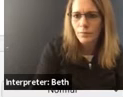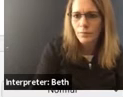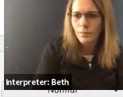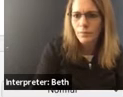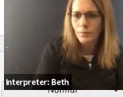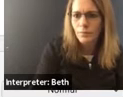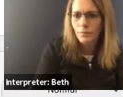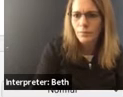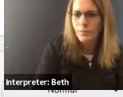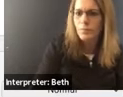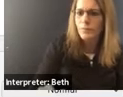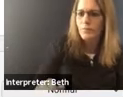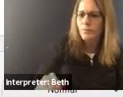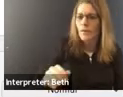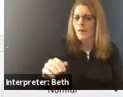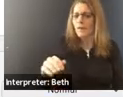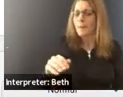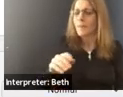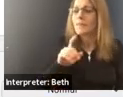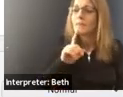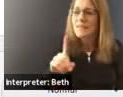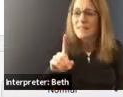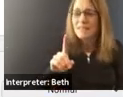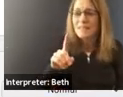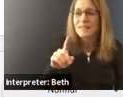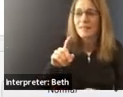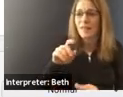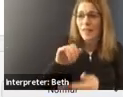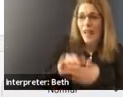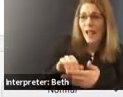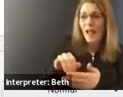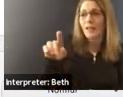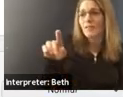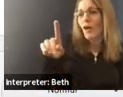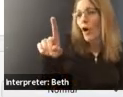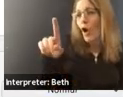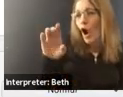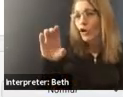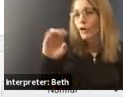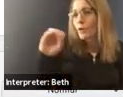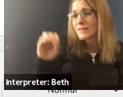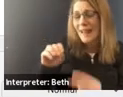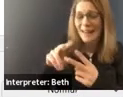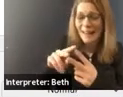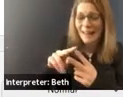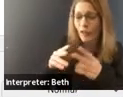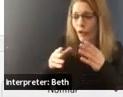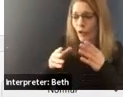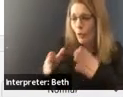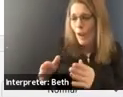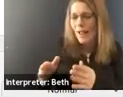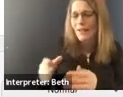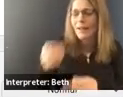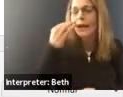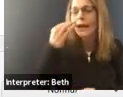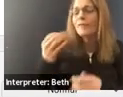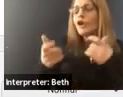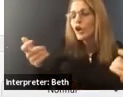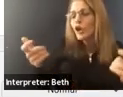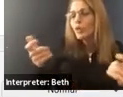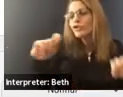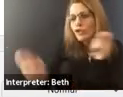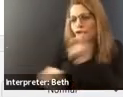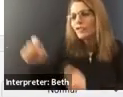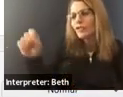100% either way? No, right? If it's a huge change, yeah, you're going to have to. But let's just take this for